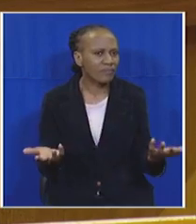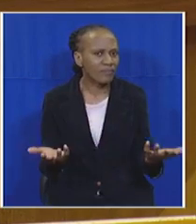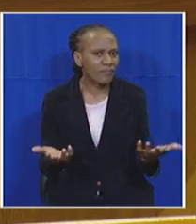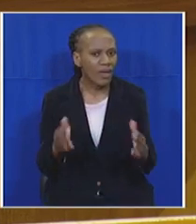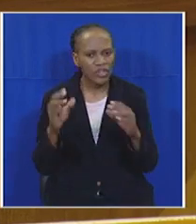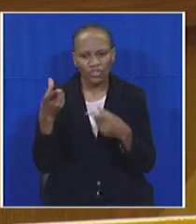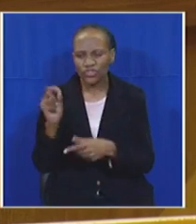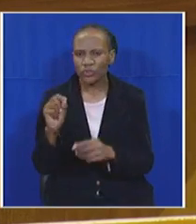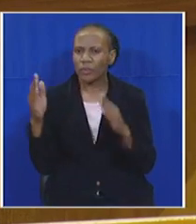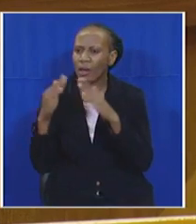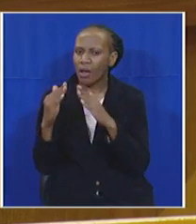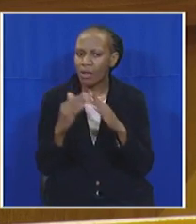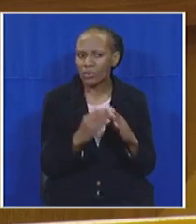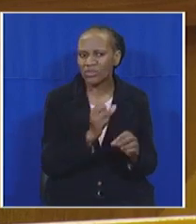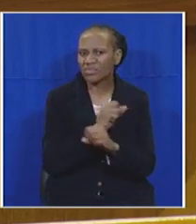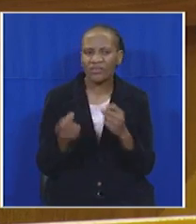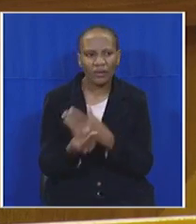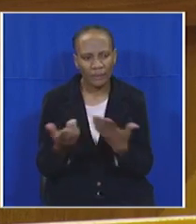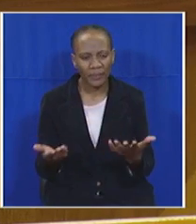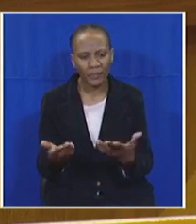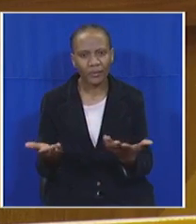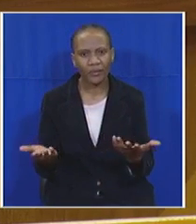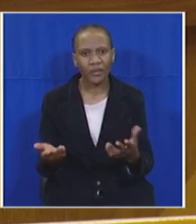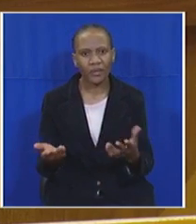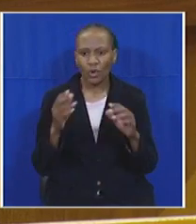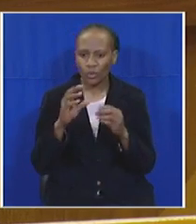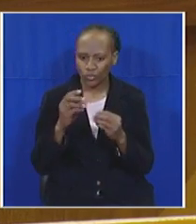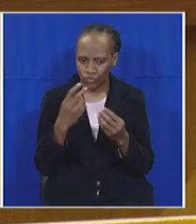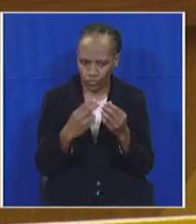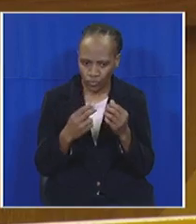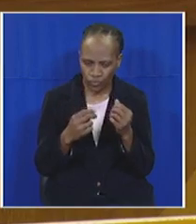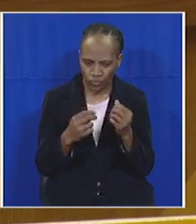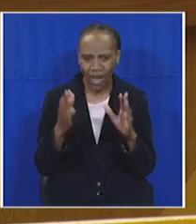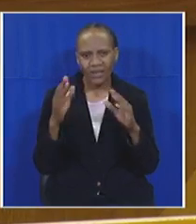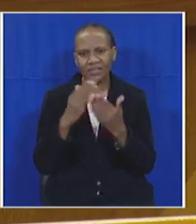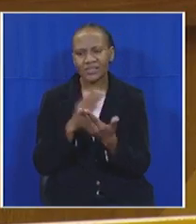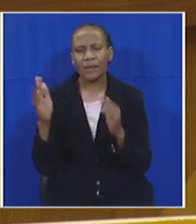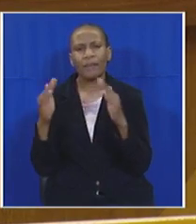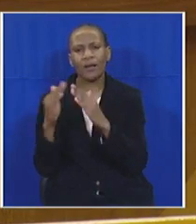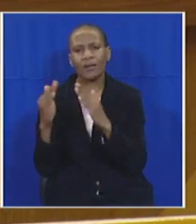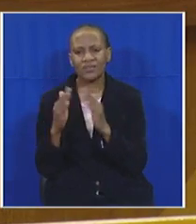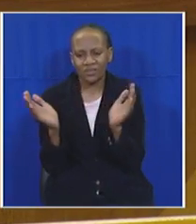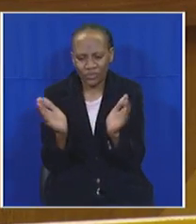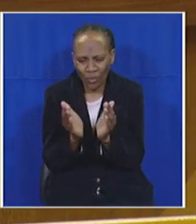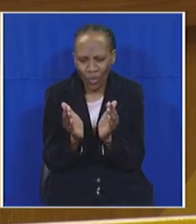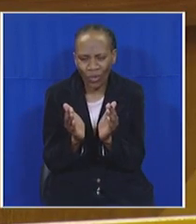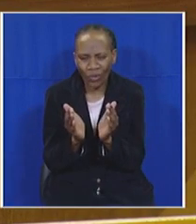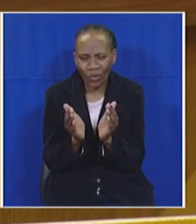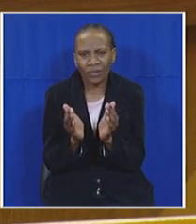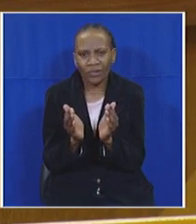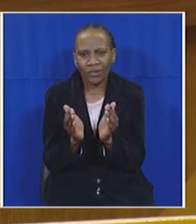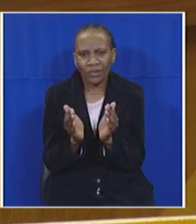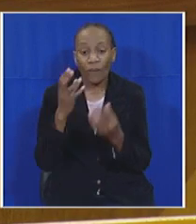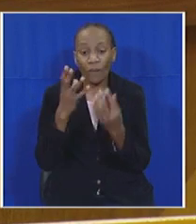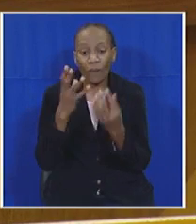houses of interior quality in both structure and size is just one example of such failure. The poor